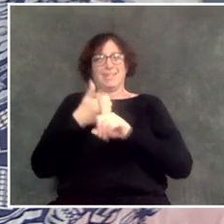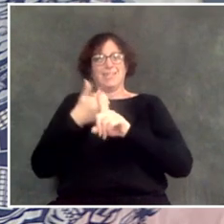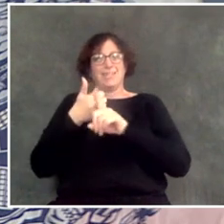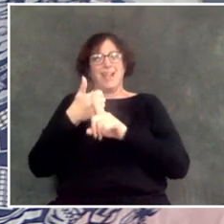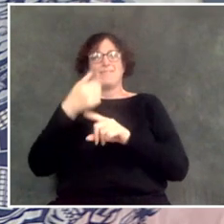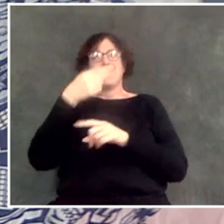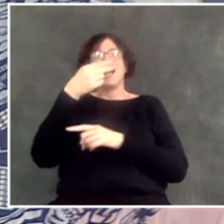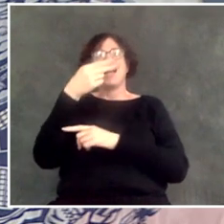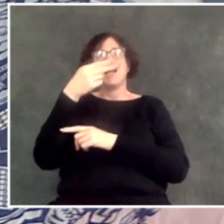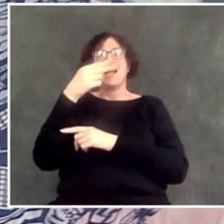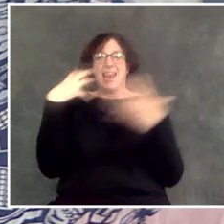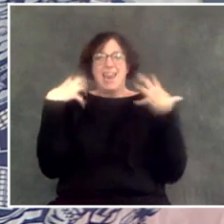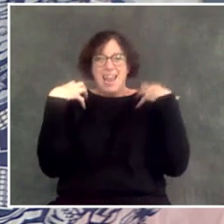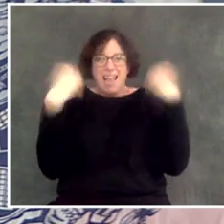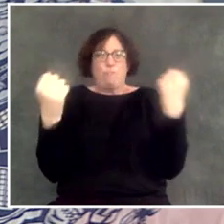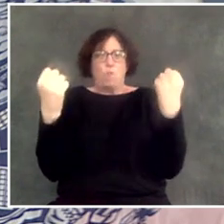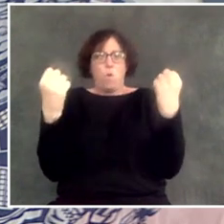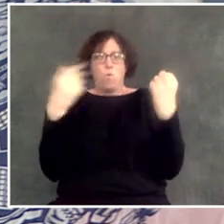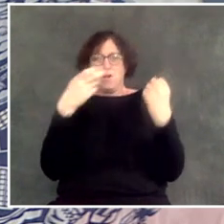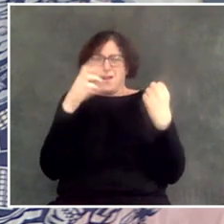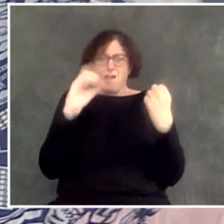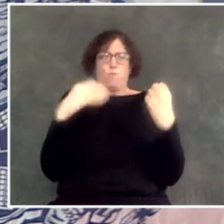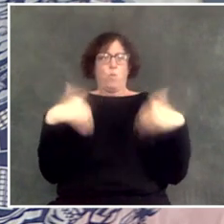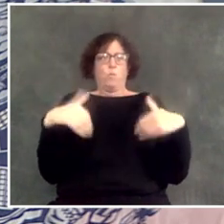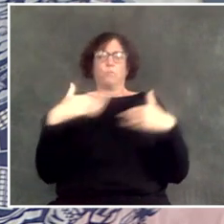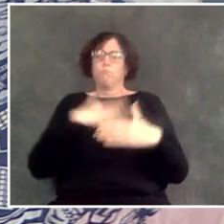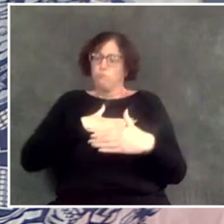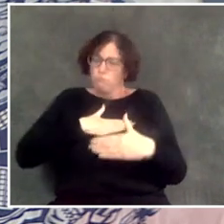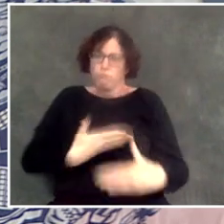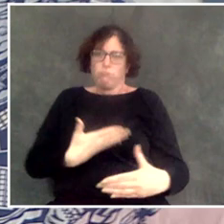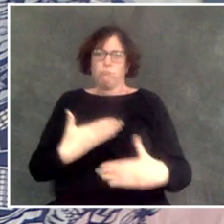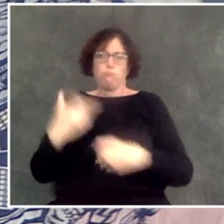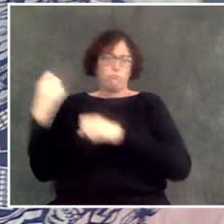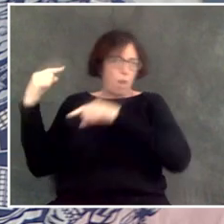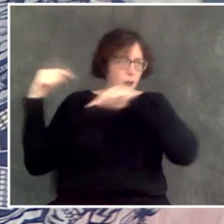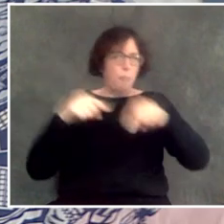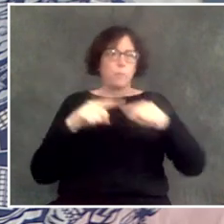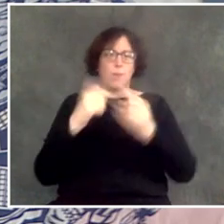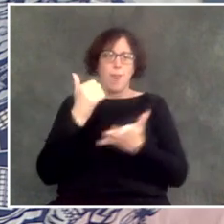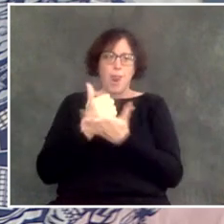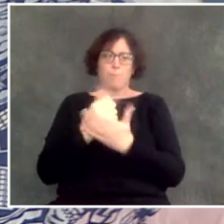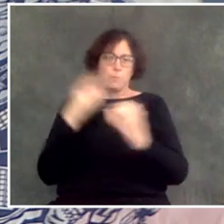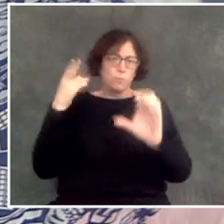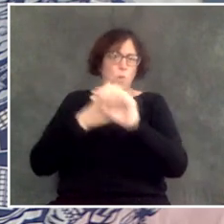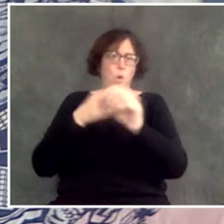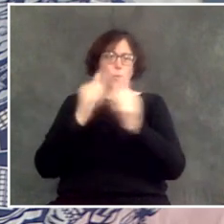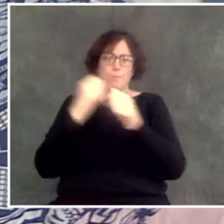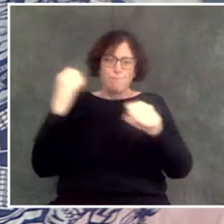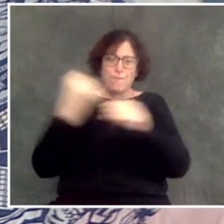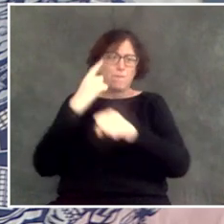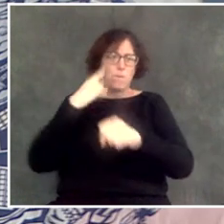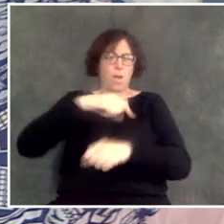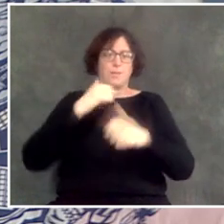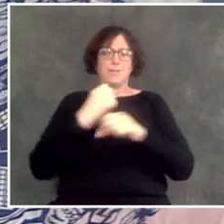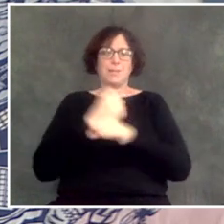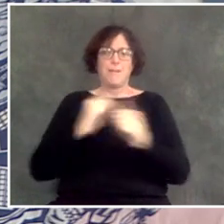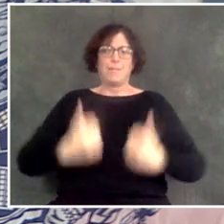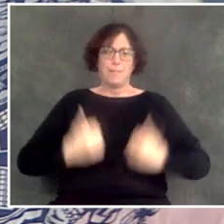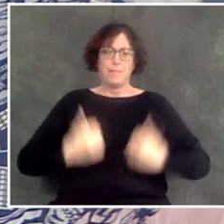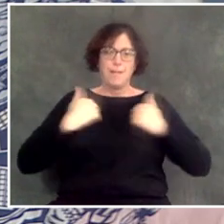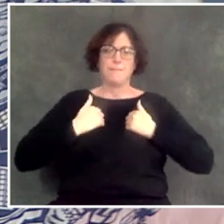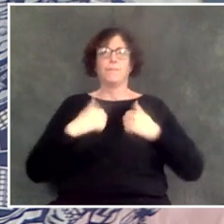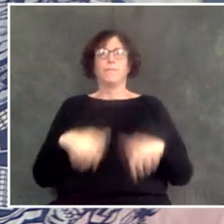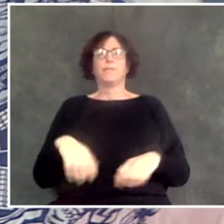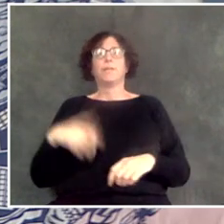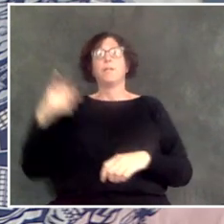We don't want them taking any chance they should not take, but I need you to understand what I hear all the time is that they understand, they don't like it.